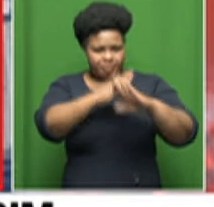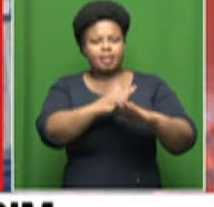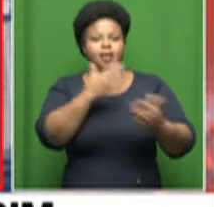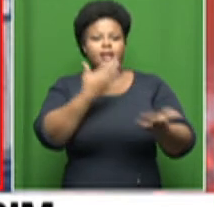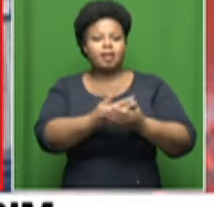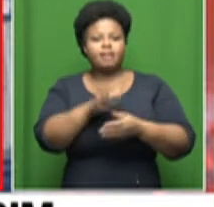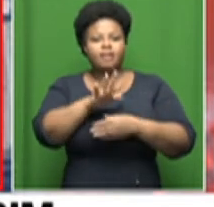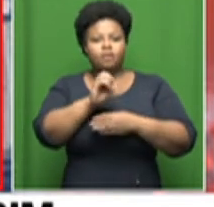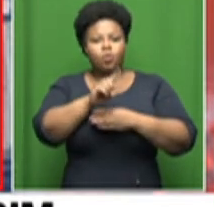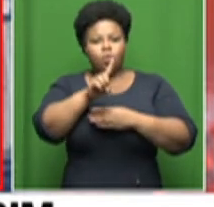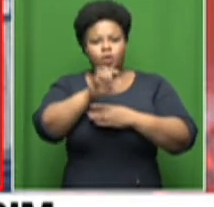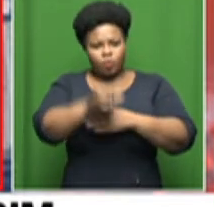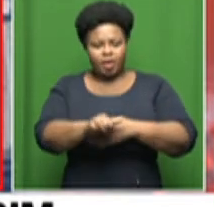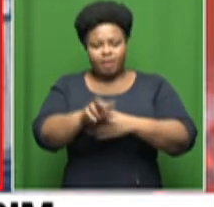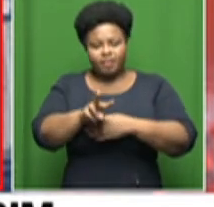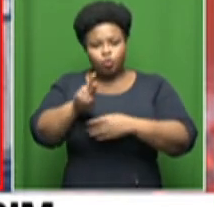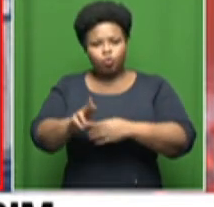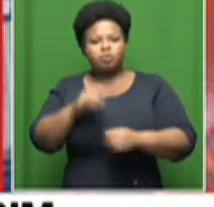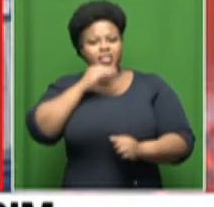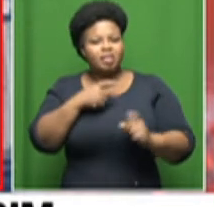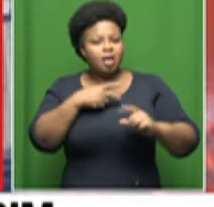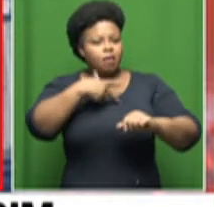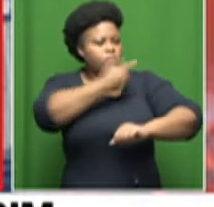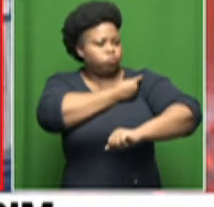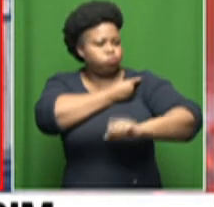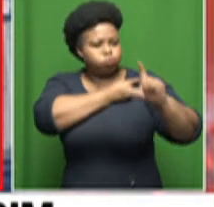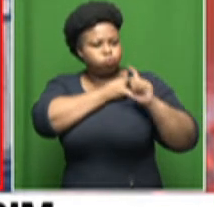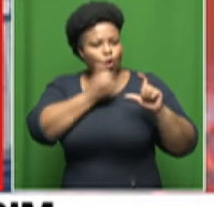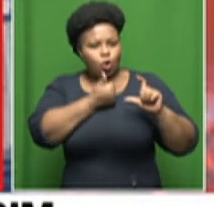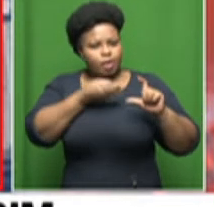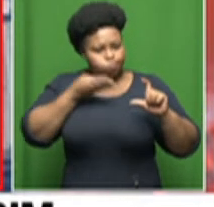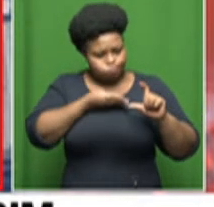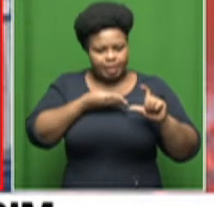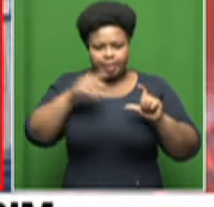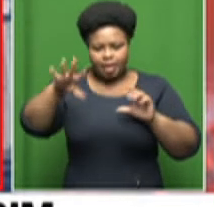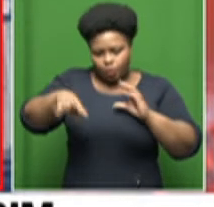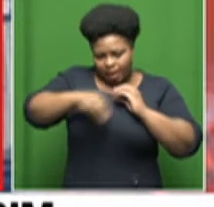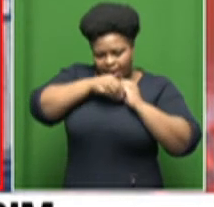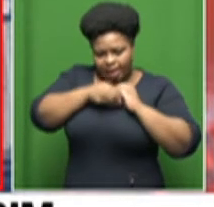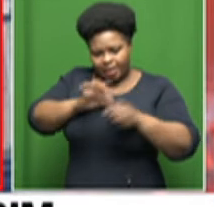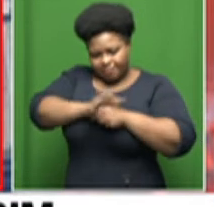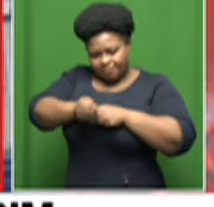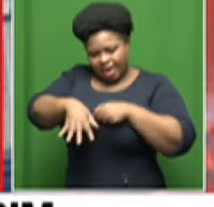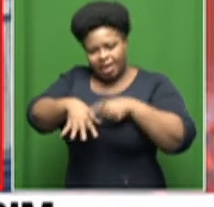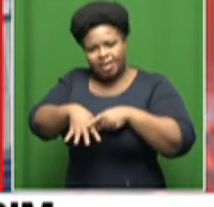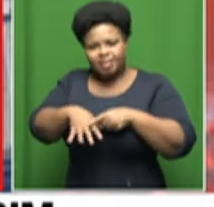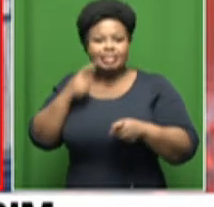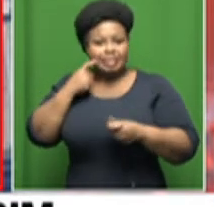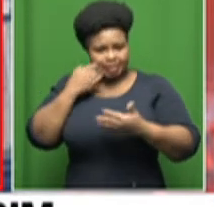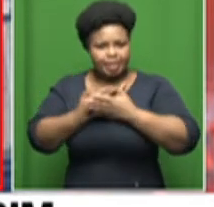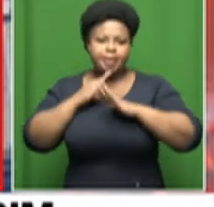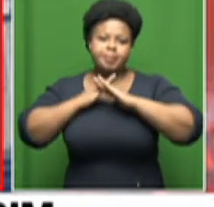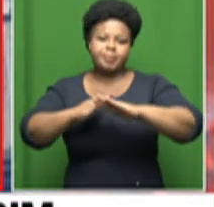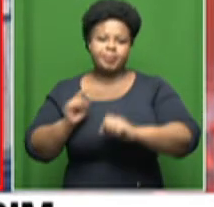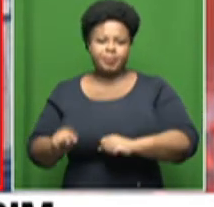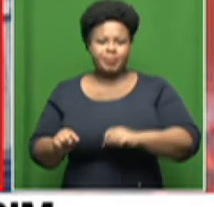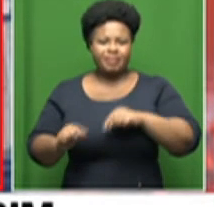the 501Y.V2 variant. We're also going to see a next generation of vaccines that are intended to actually be much